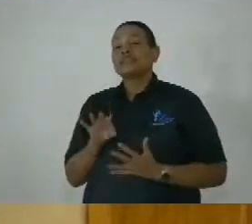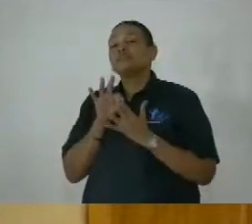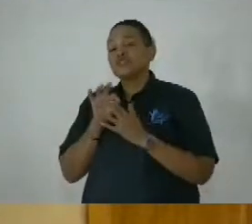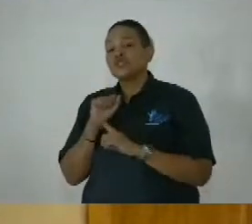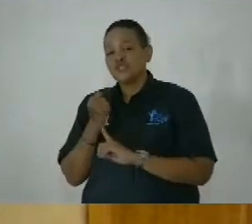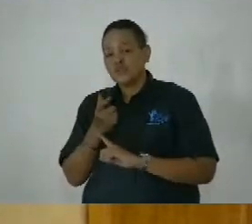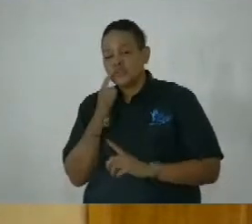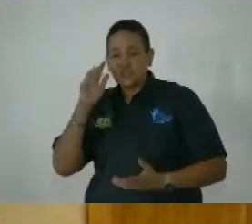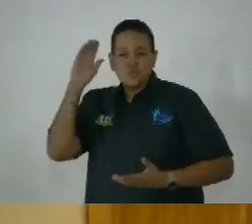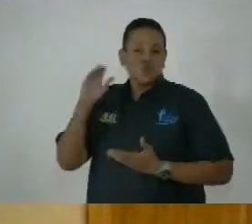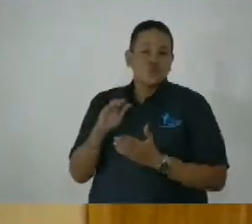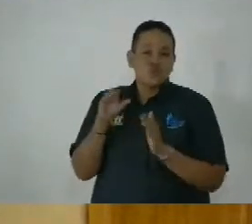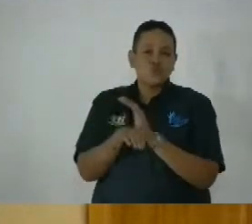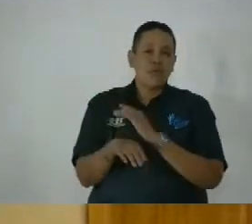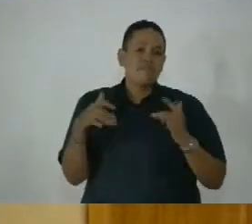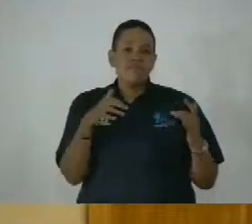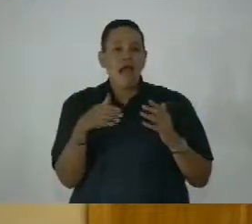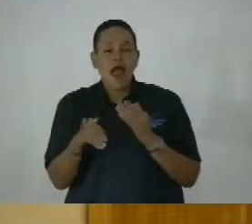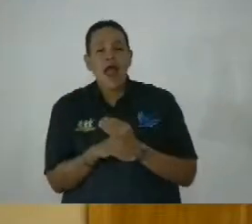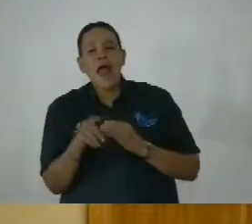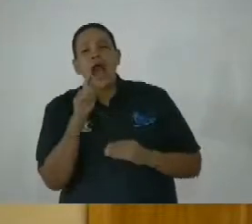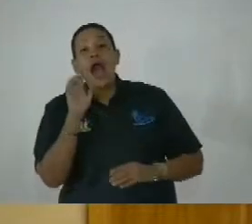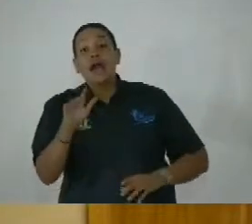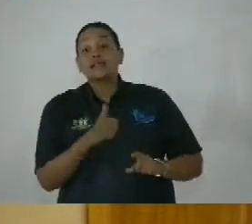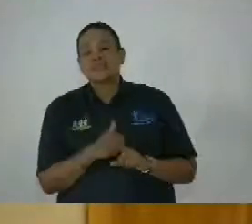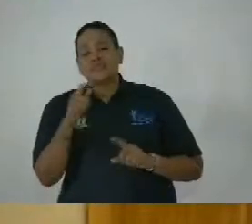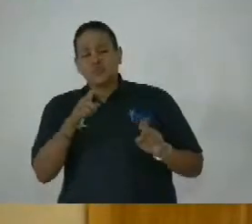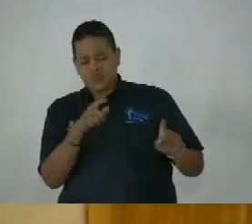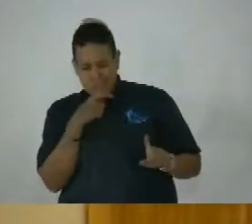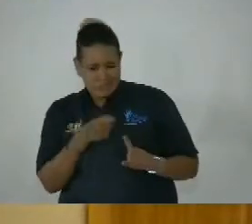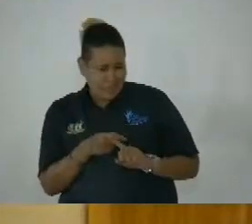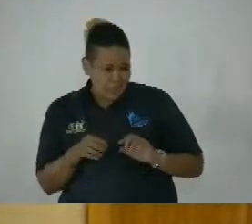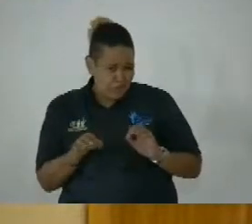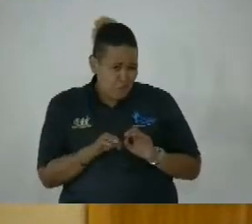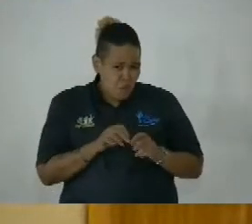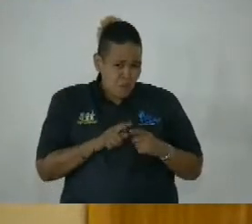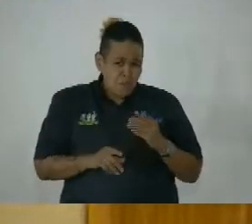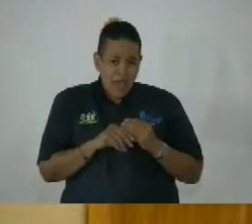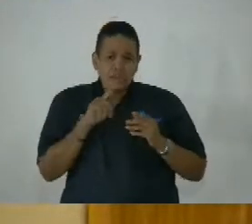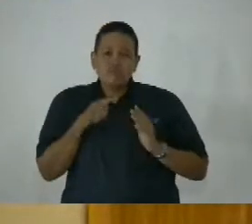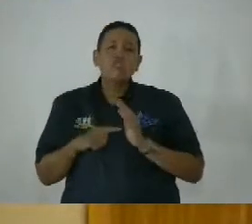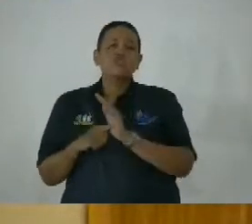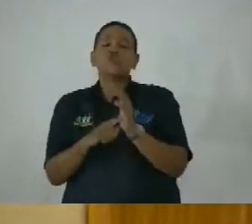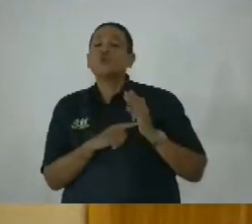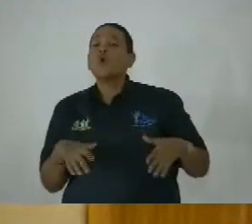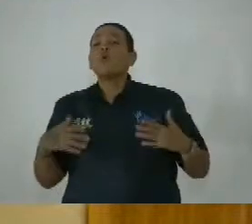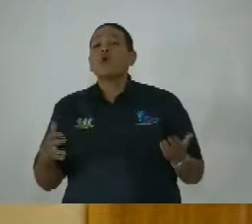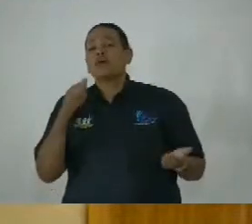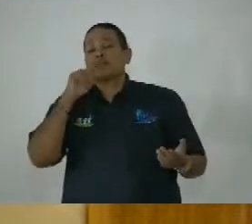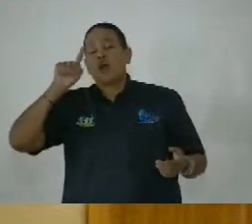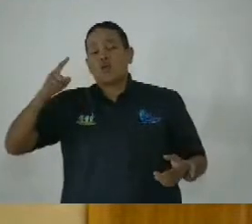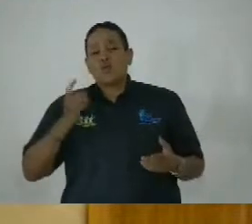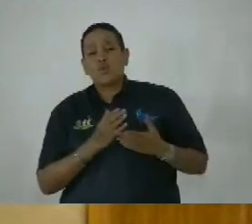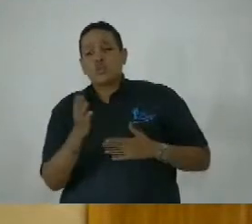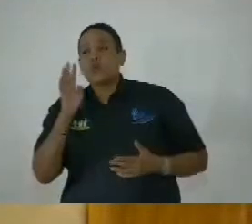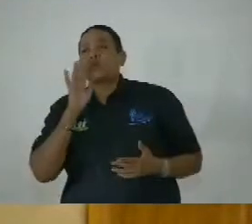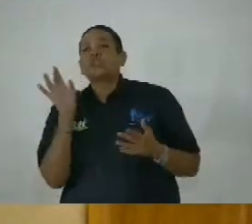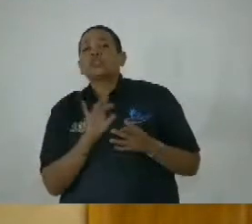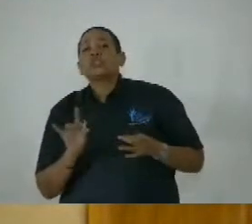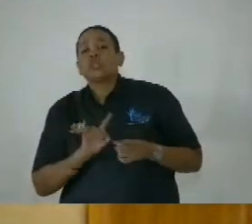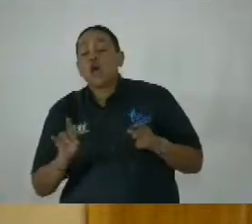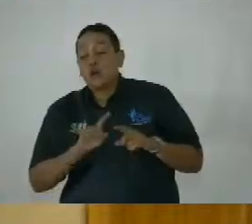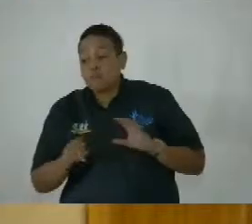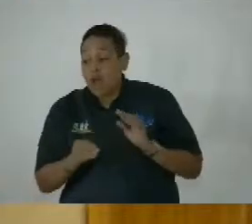reduce criminal violence. Questions have been raised about their effectiveness, and I'll demonstrate, not by just talk, but by